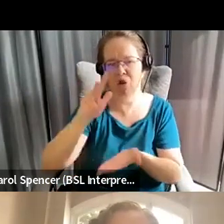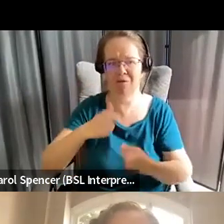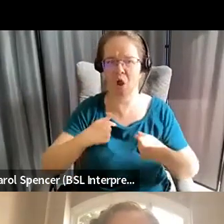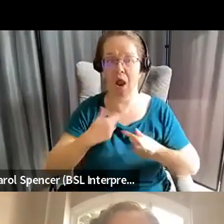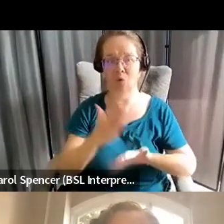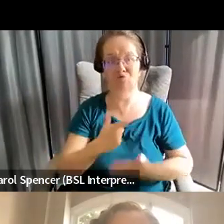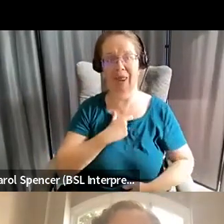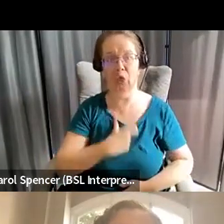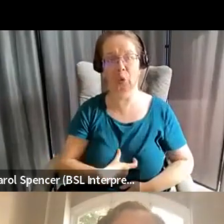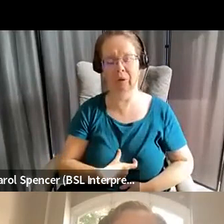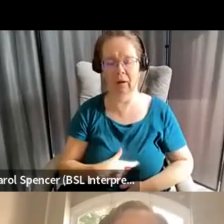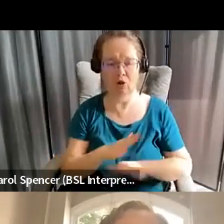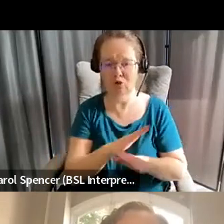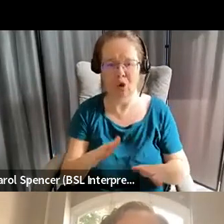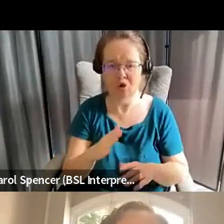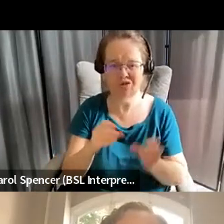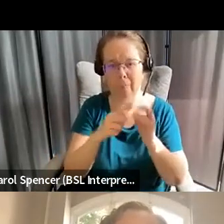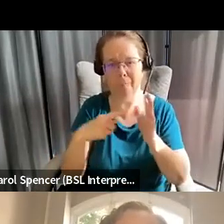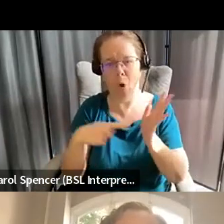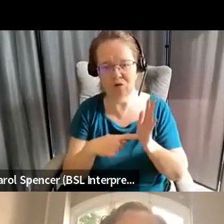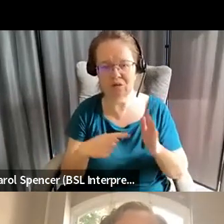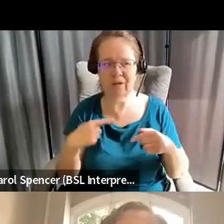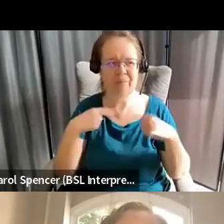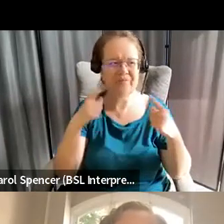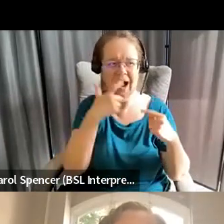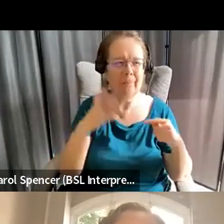So, audio challenge,